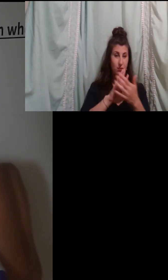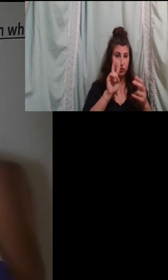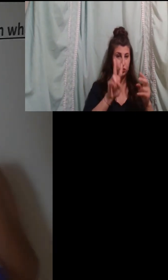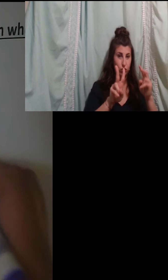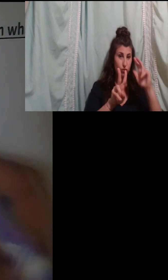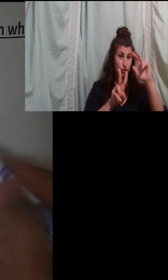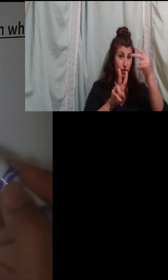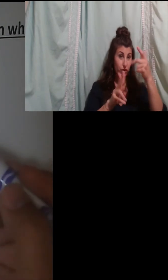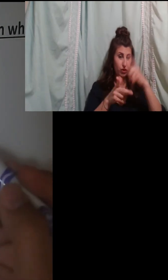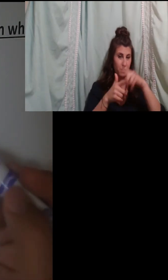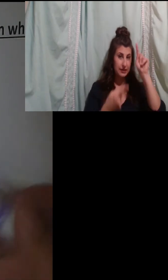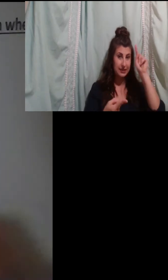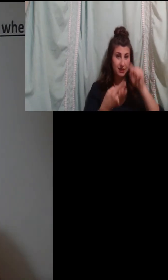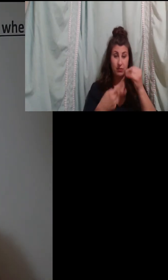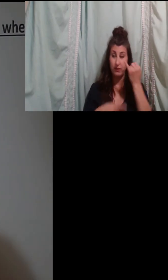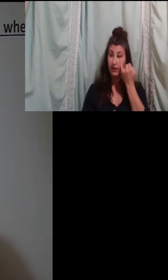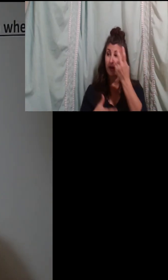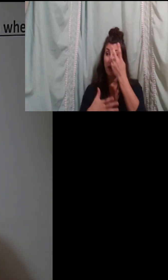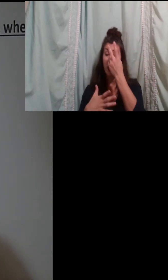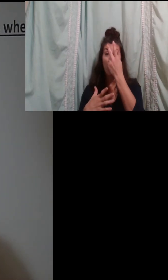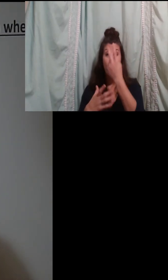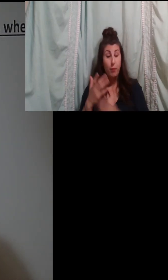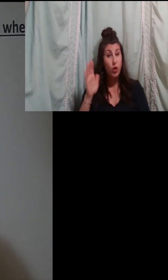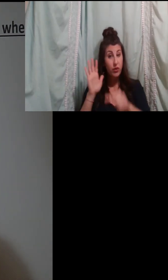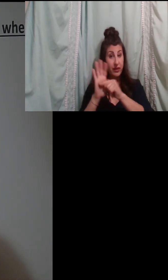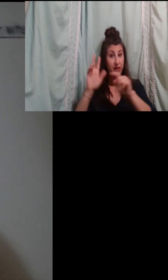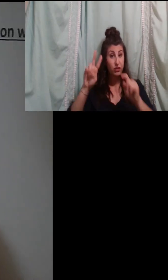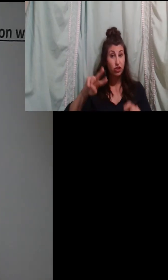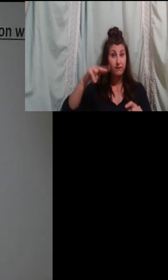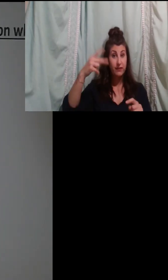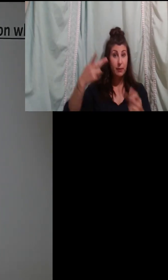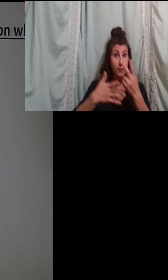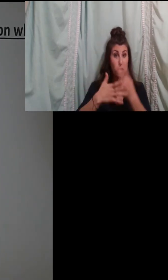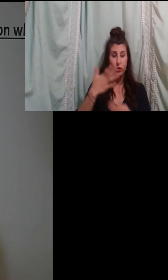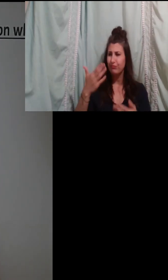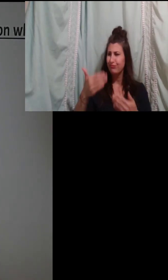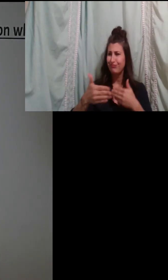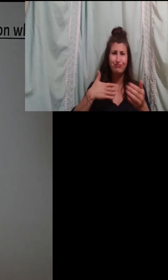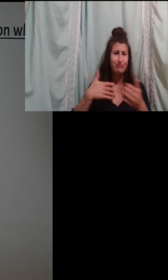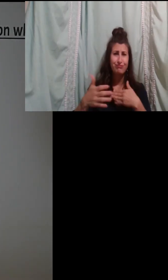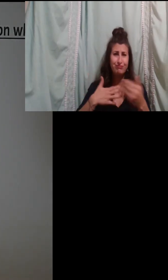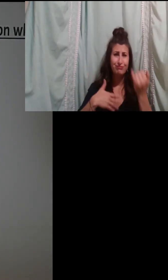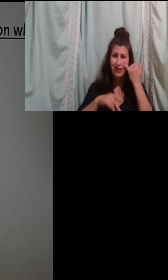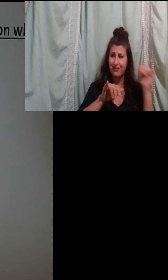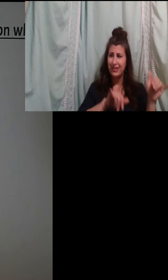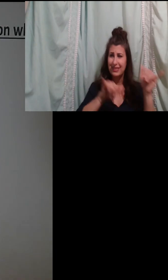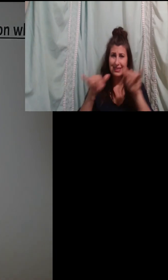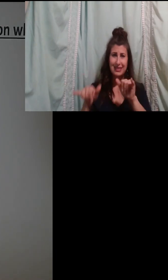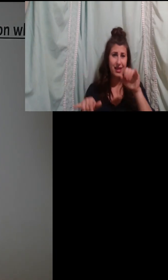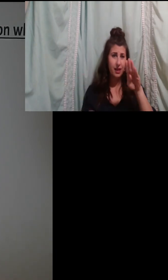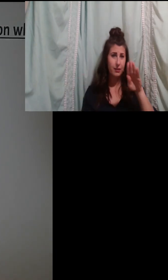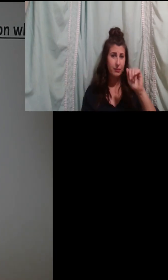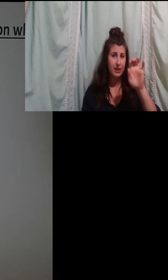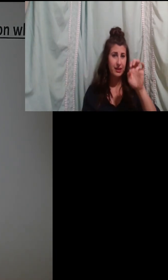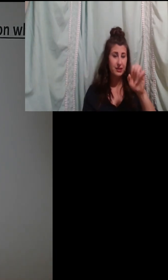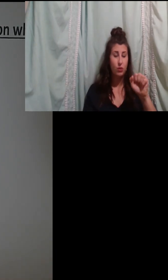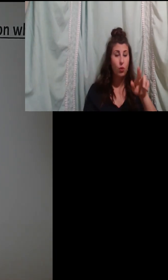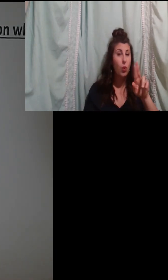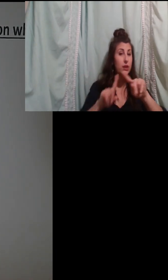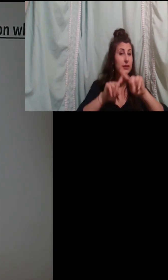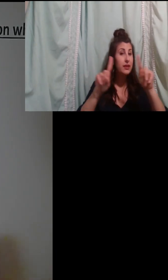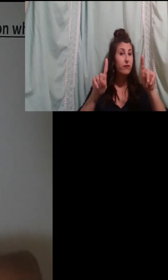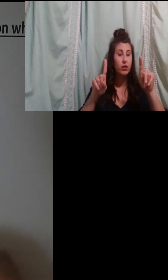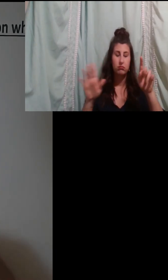then you can simplify. If they're both negative, flip both of them. And it doesn't matter if they're the same base or if they're